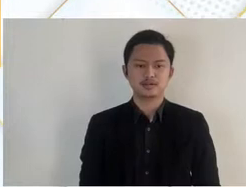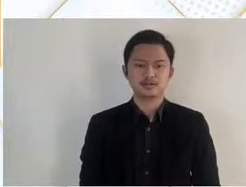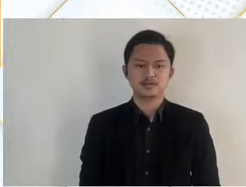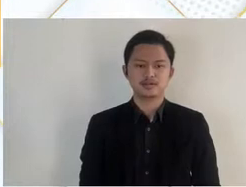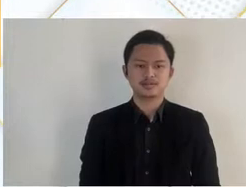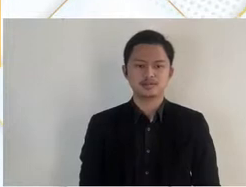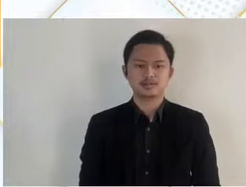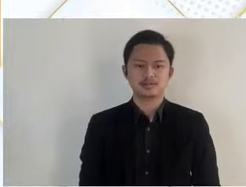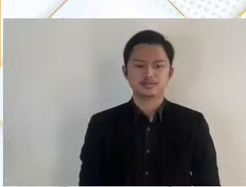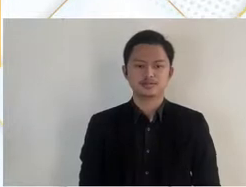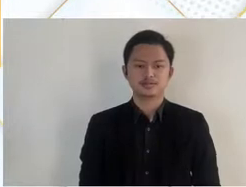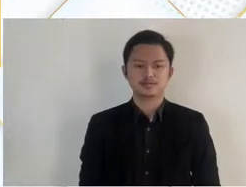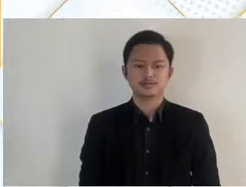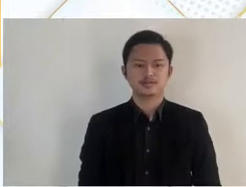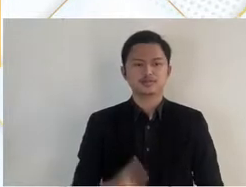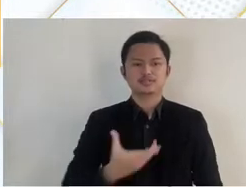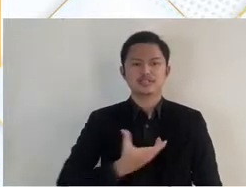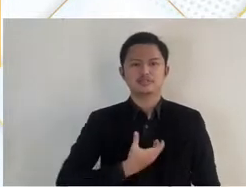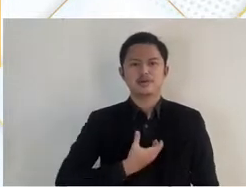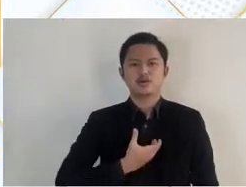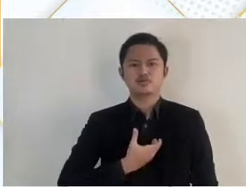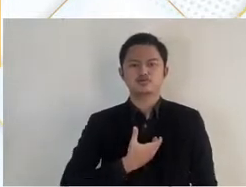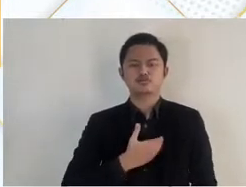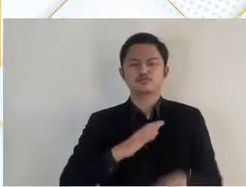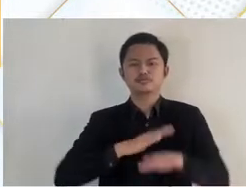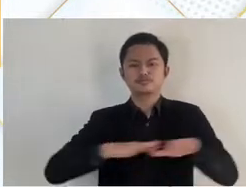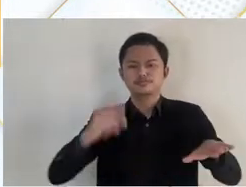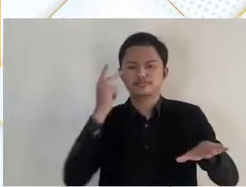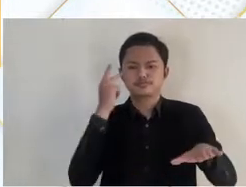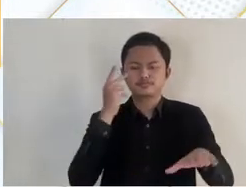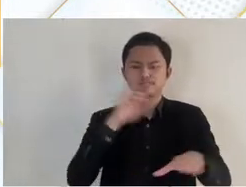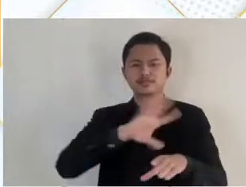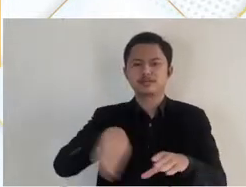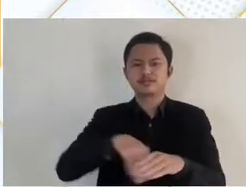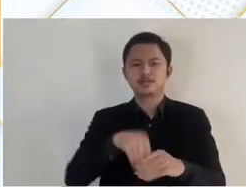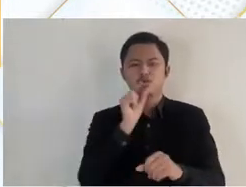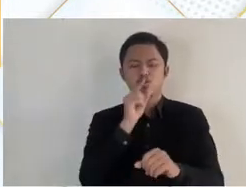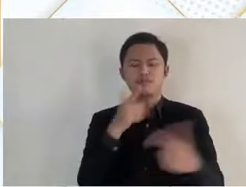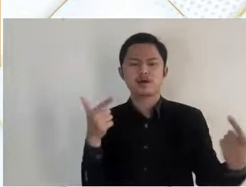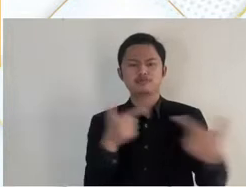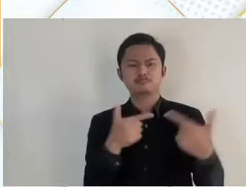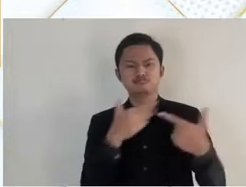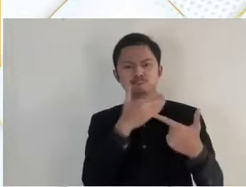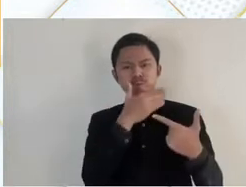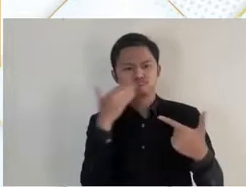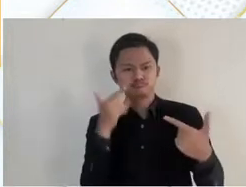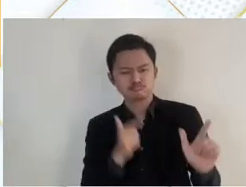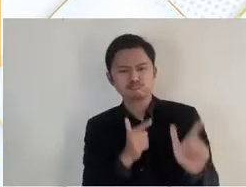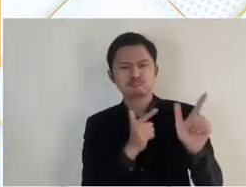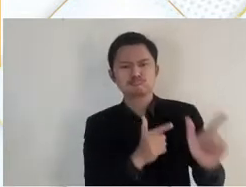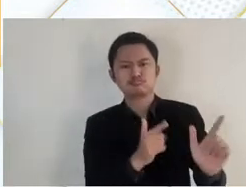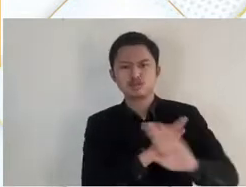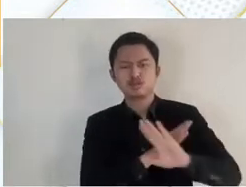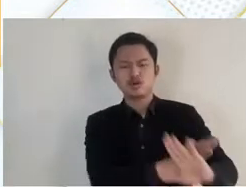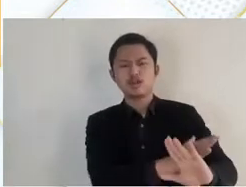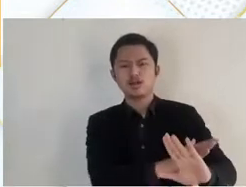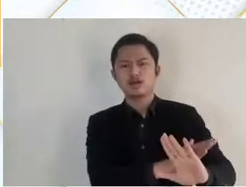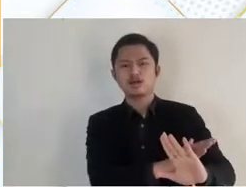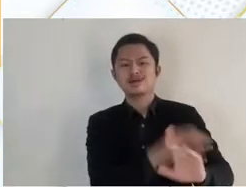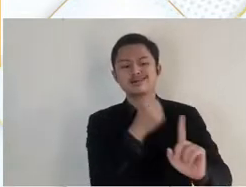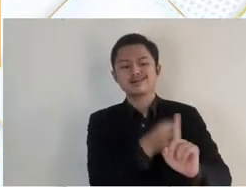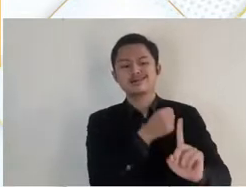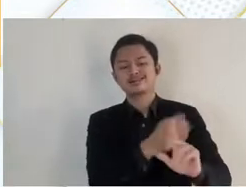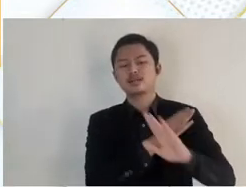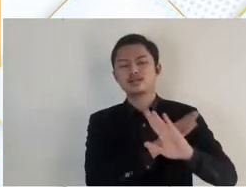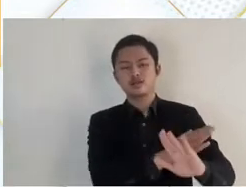Ways in which peacekeeping has contributed to countering terrorism and preventing violent extremism is, I would say,